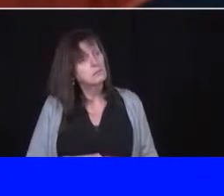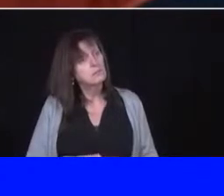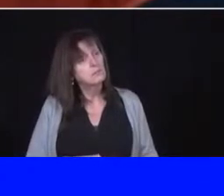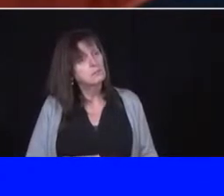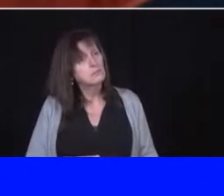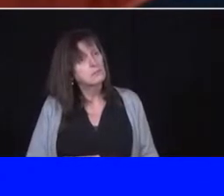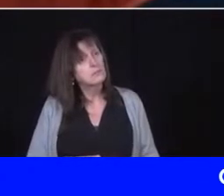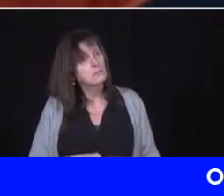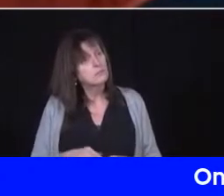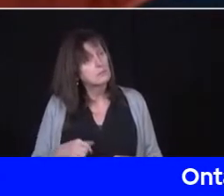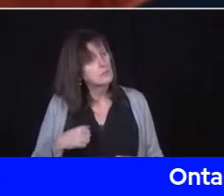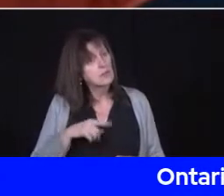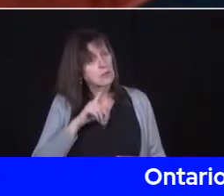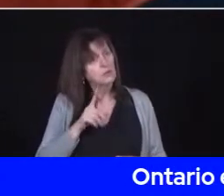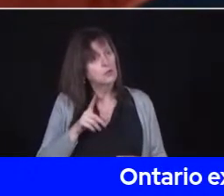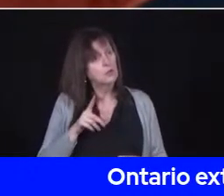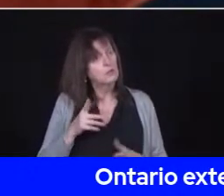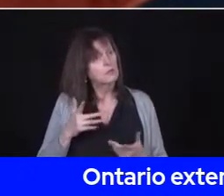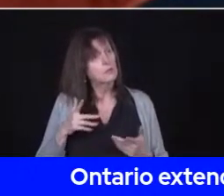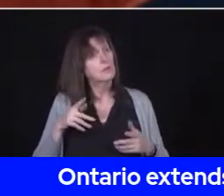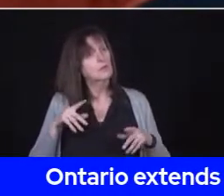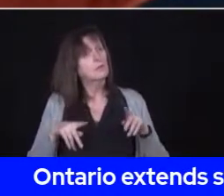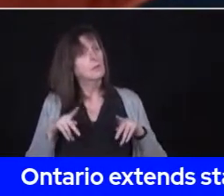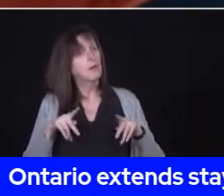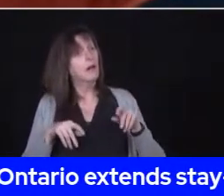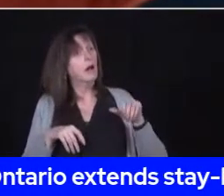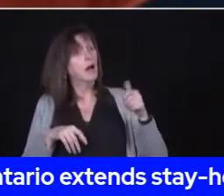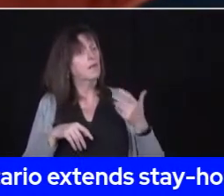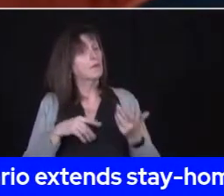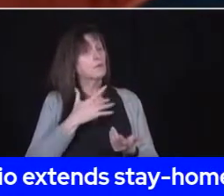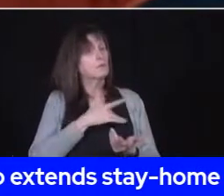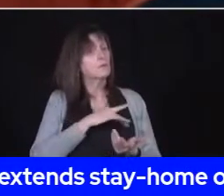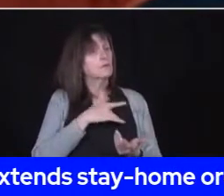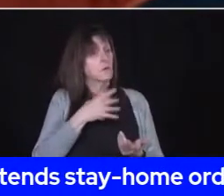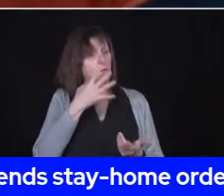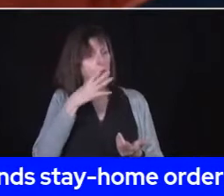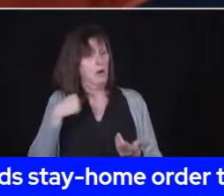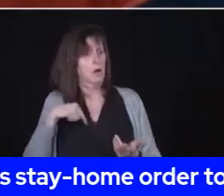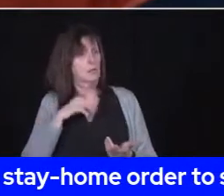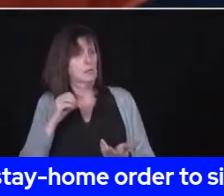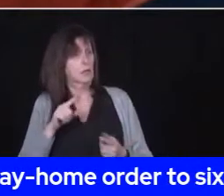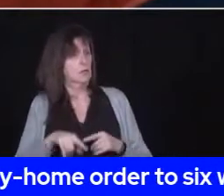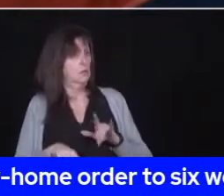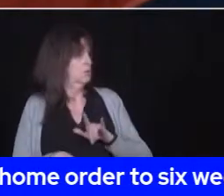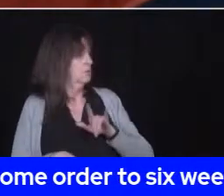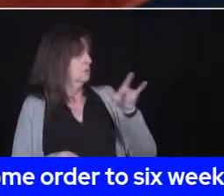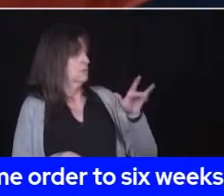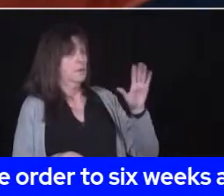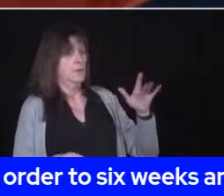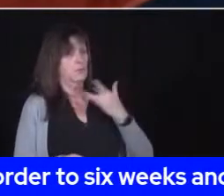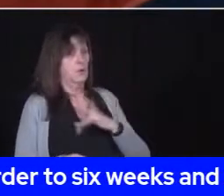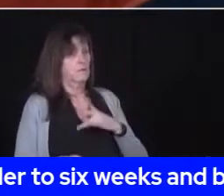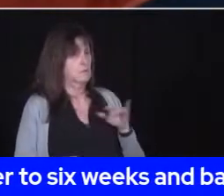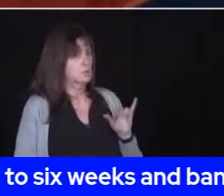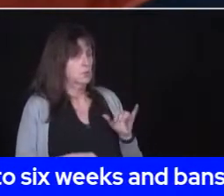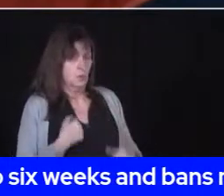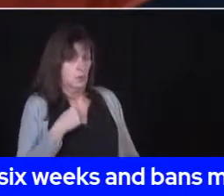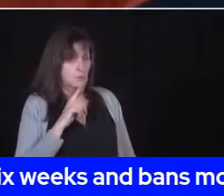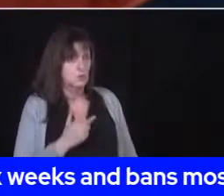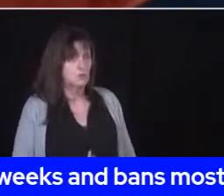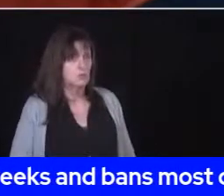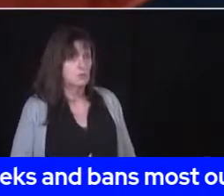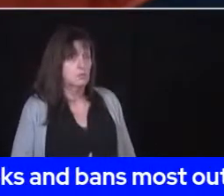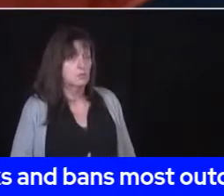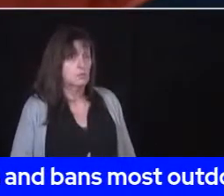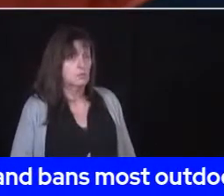want, the other provinces don't want people from Ontario traveling. I'll give you one example. I know someone that, flew out,